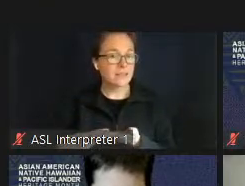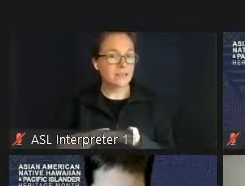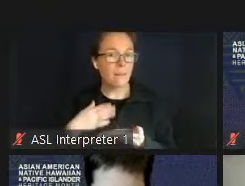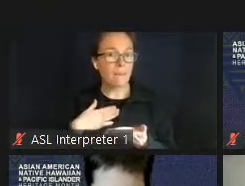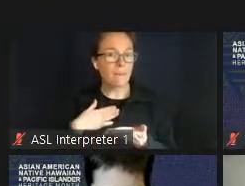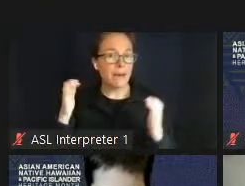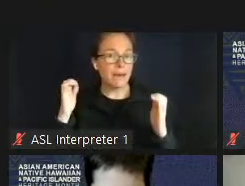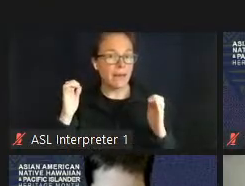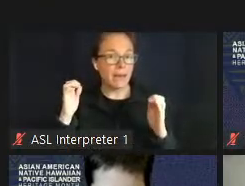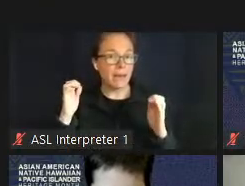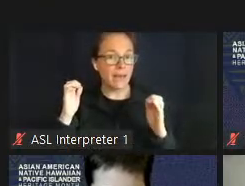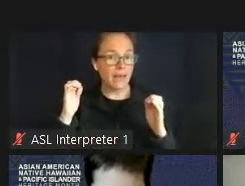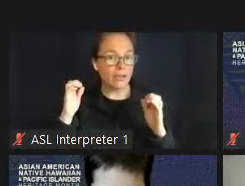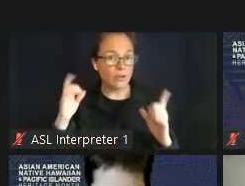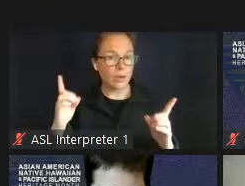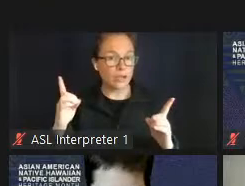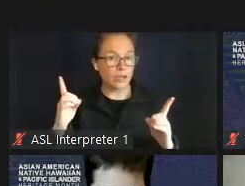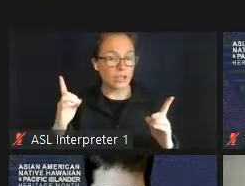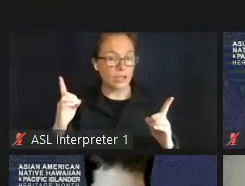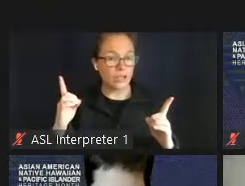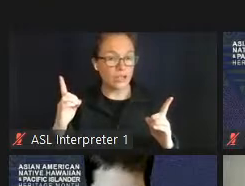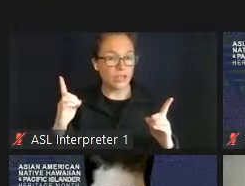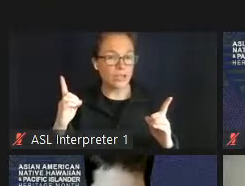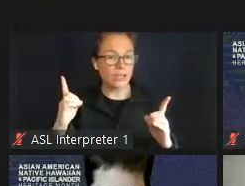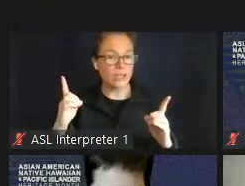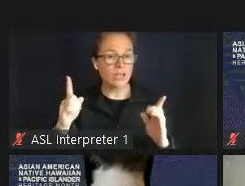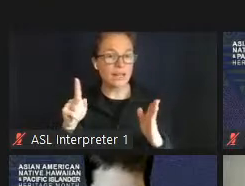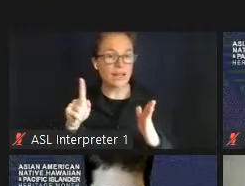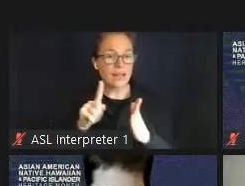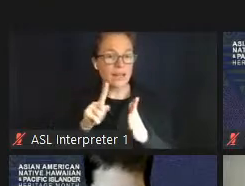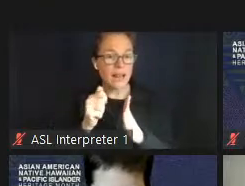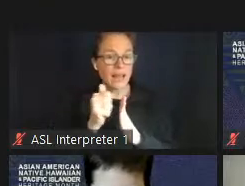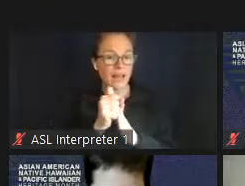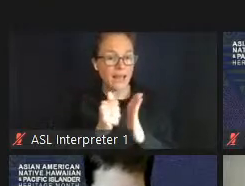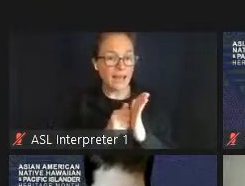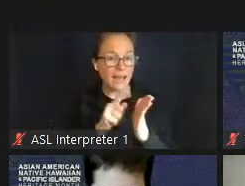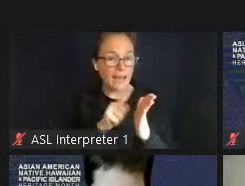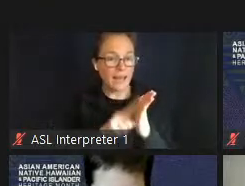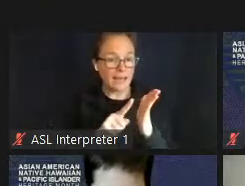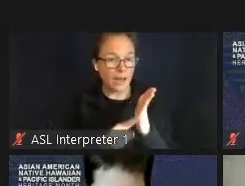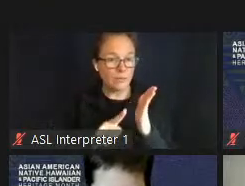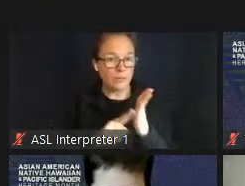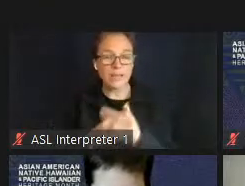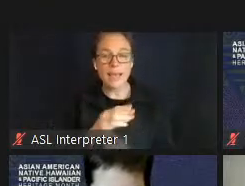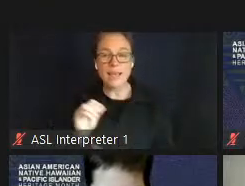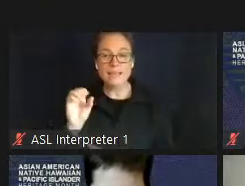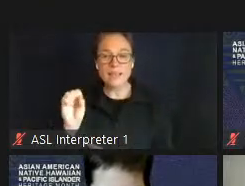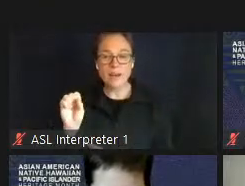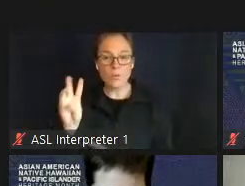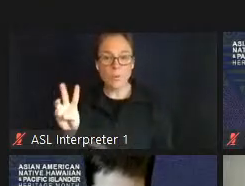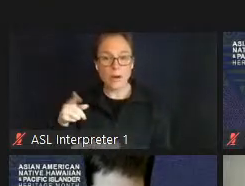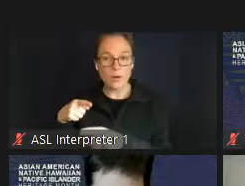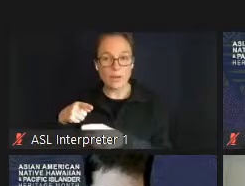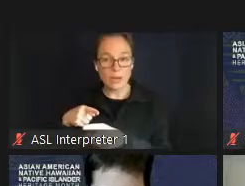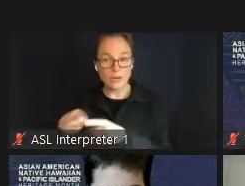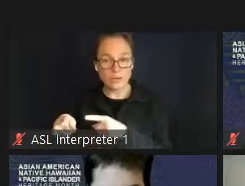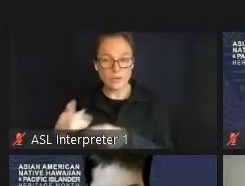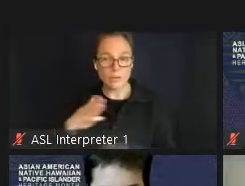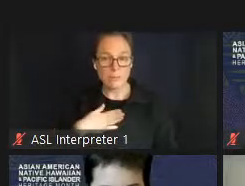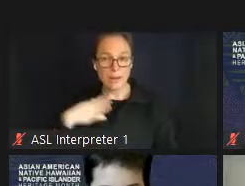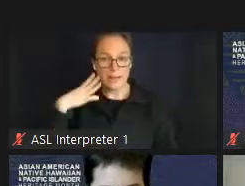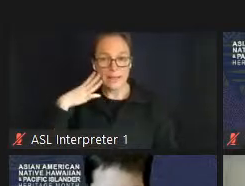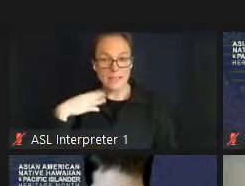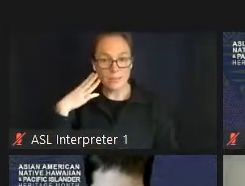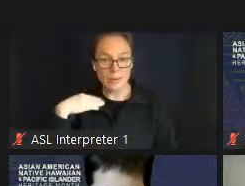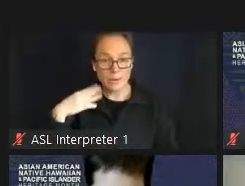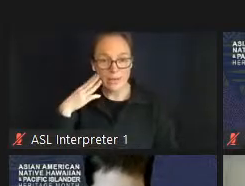education in accounting, but my background is in the software industry. So, probably for the